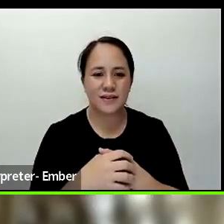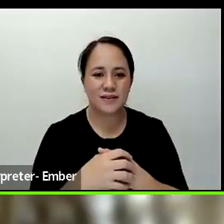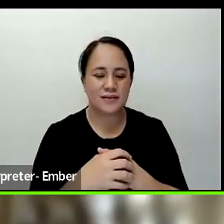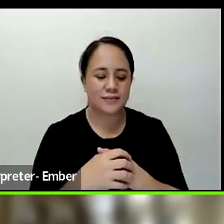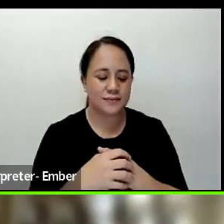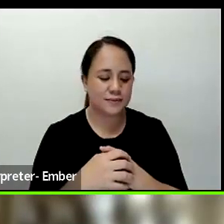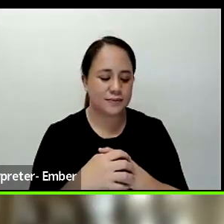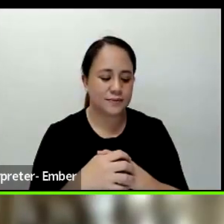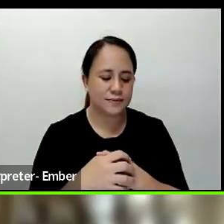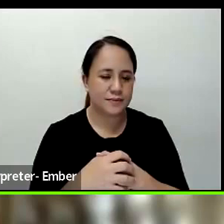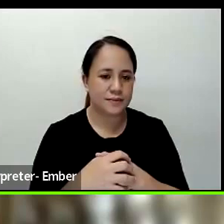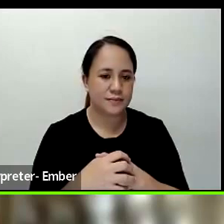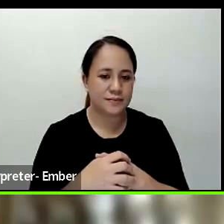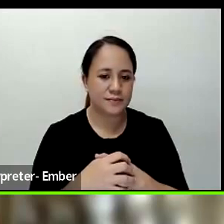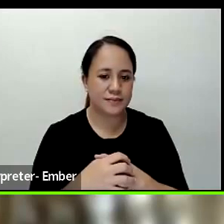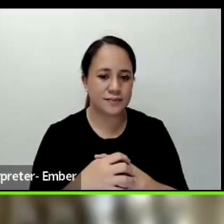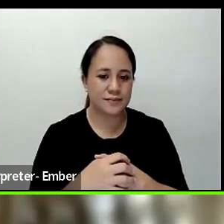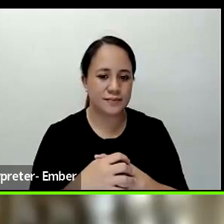GP.